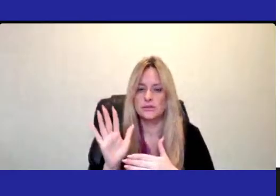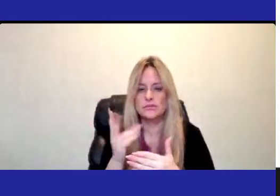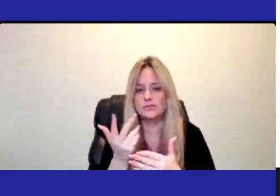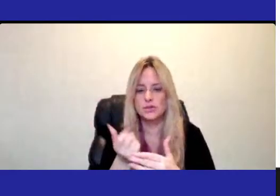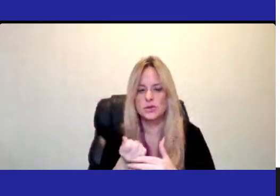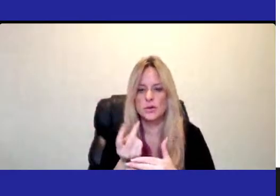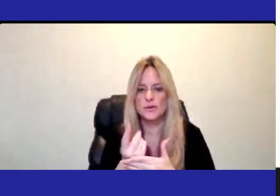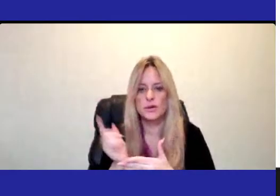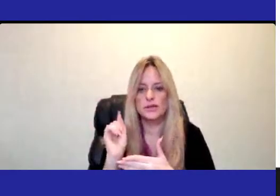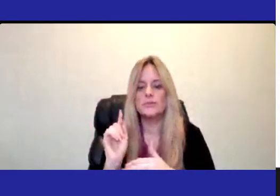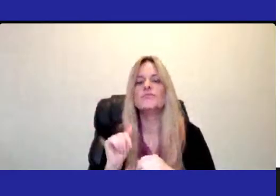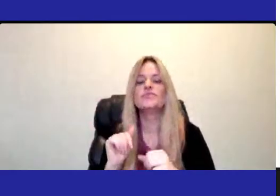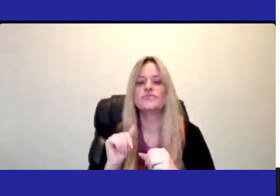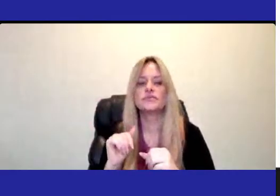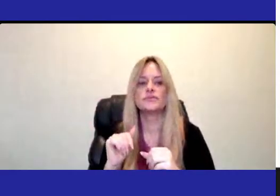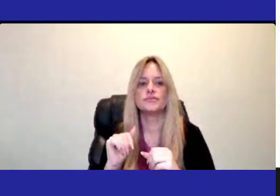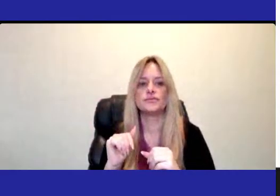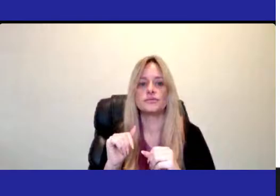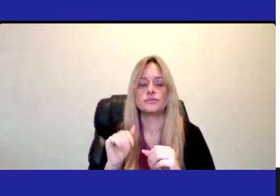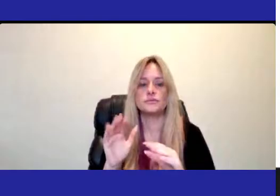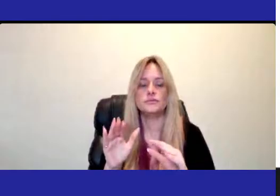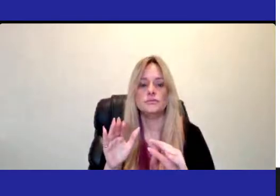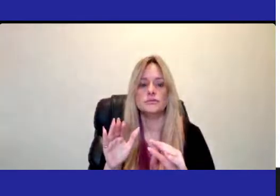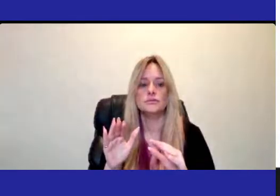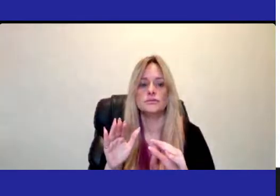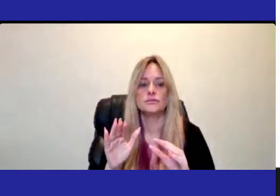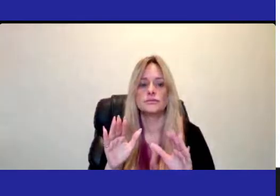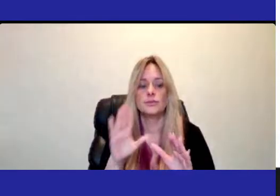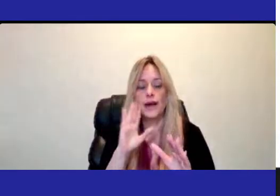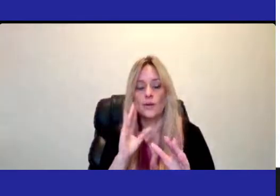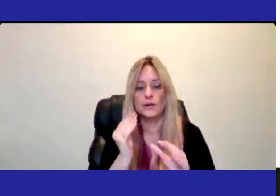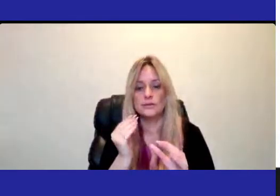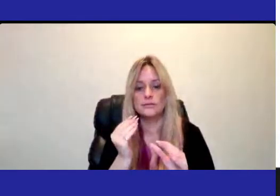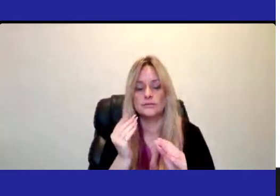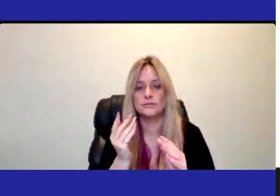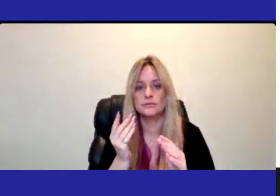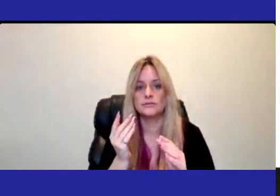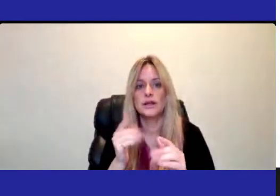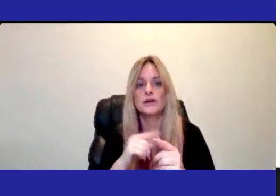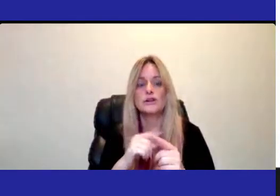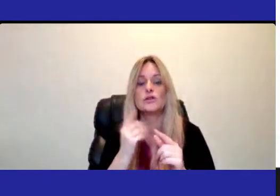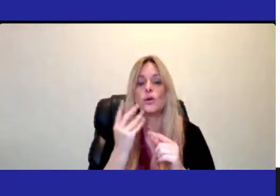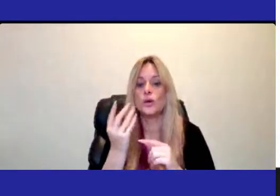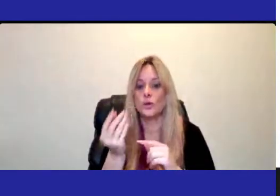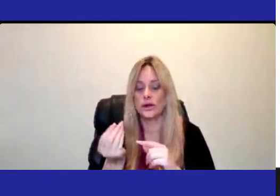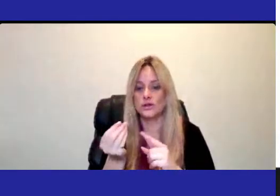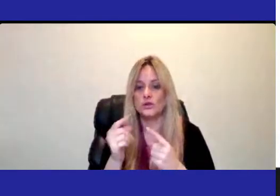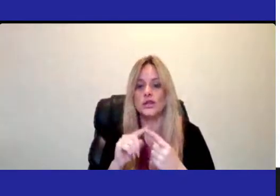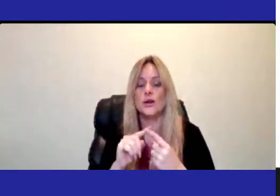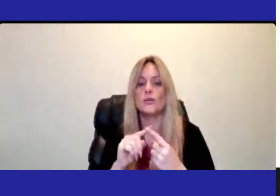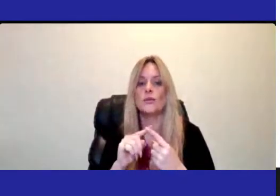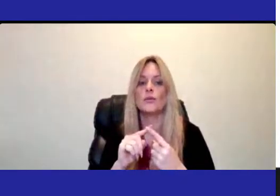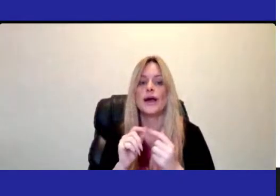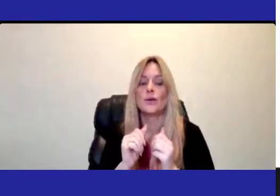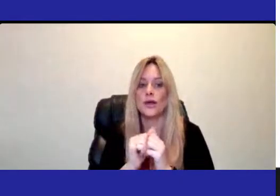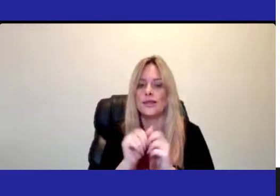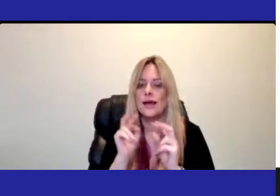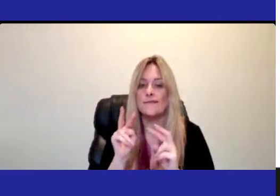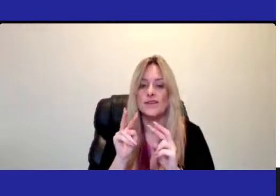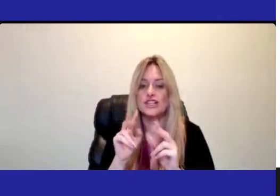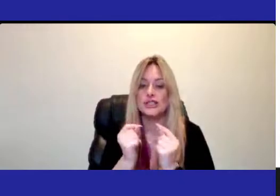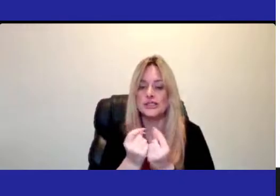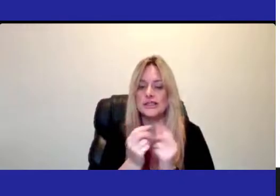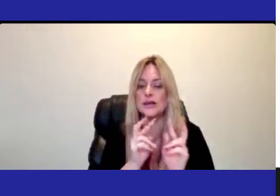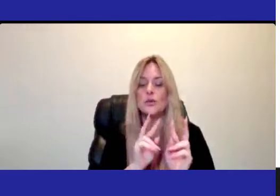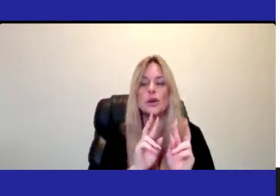2 weeks. Went to all sites and walked with the vigilance team to see where all of these things should